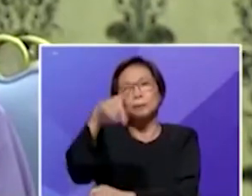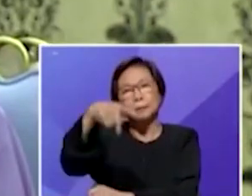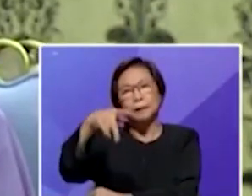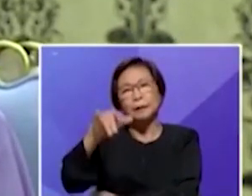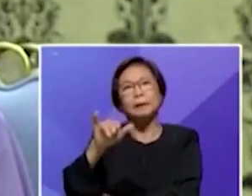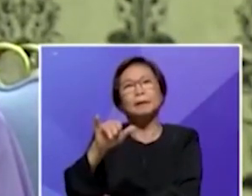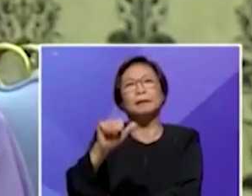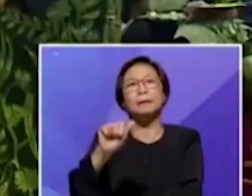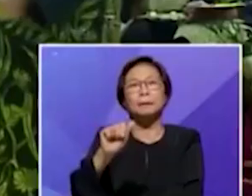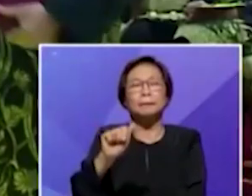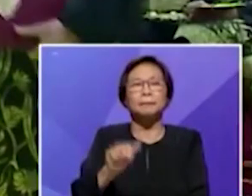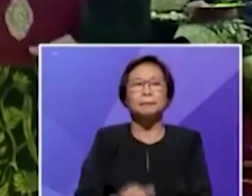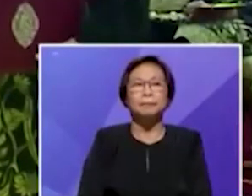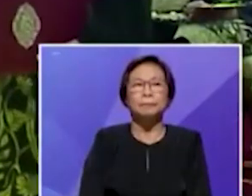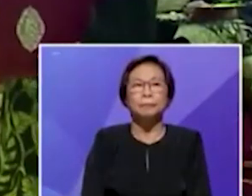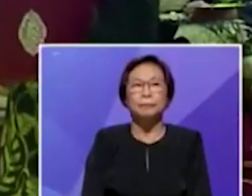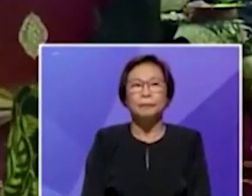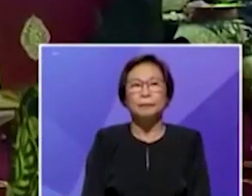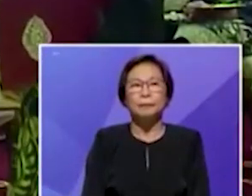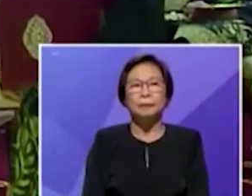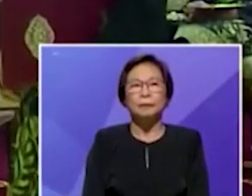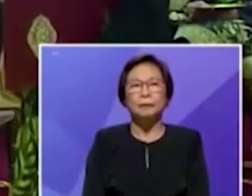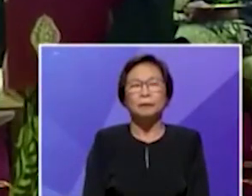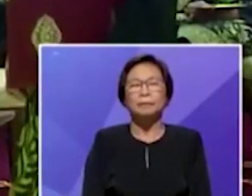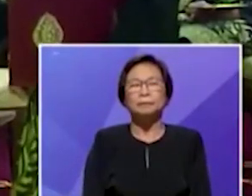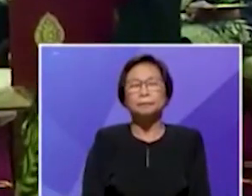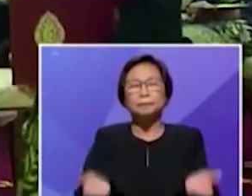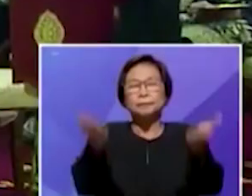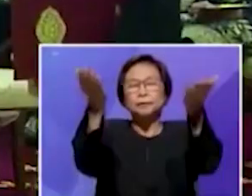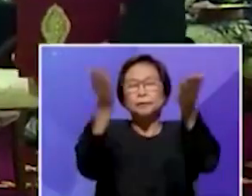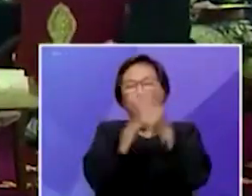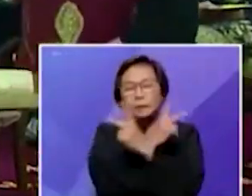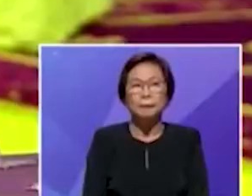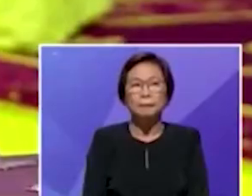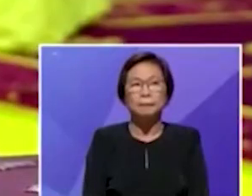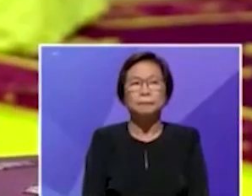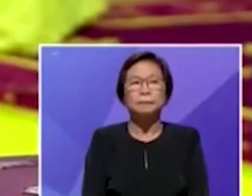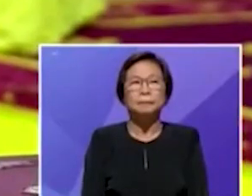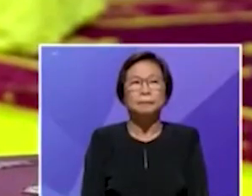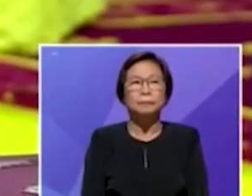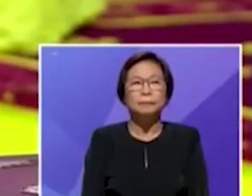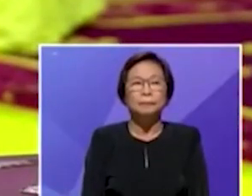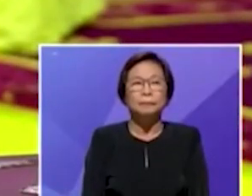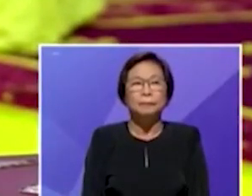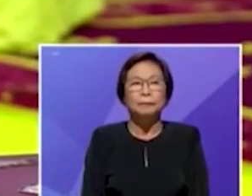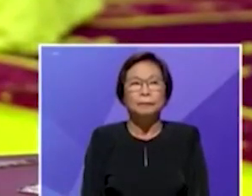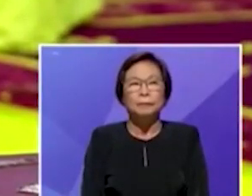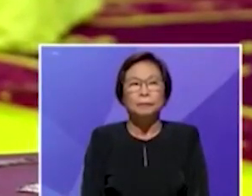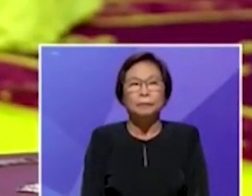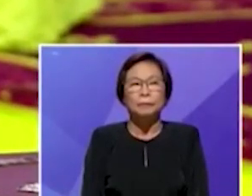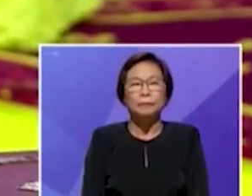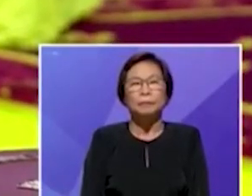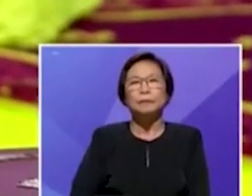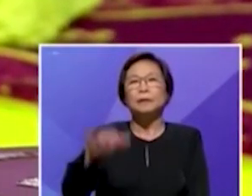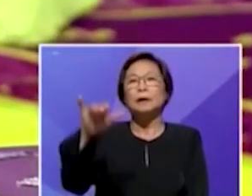Abdullah. He takes the oath of office in front of the monarch and other coalition leaders, including former Prime Minister Najib Razak. With Ismail Sabri in